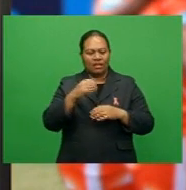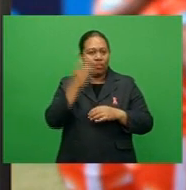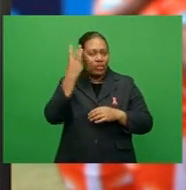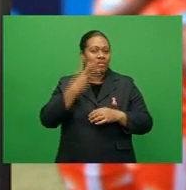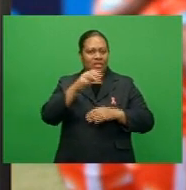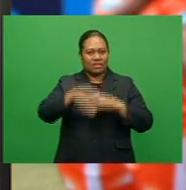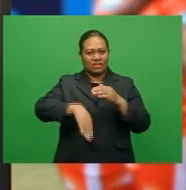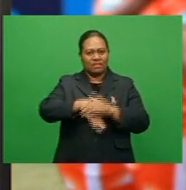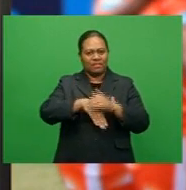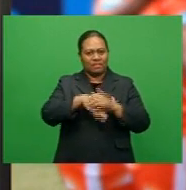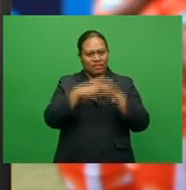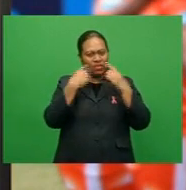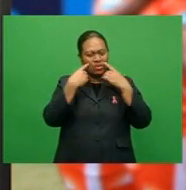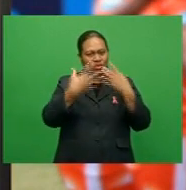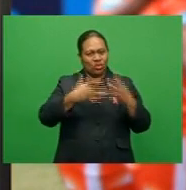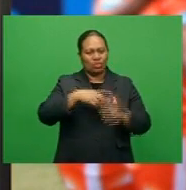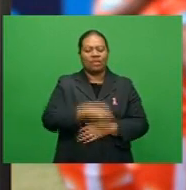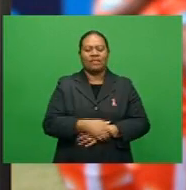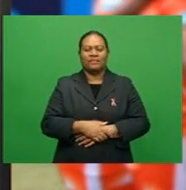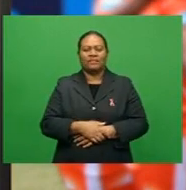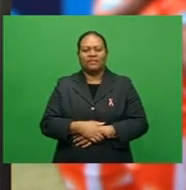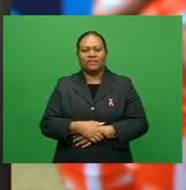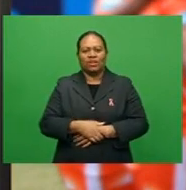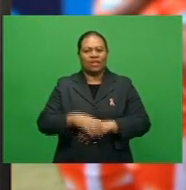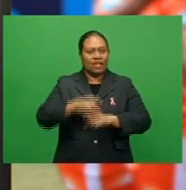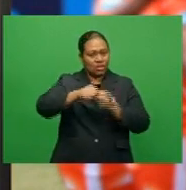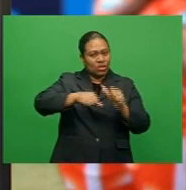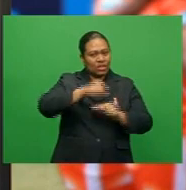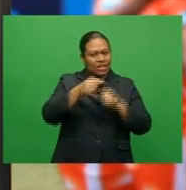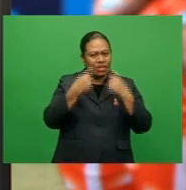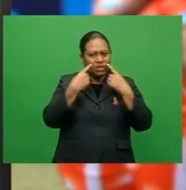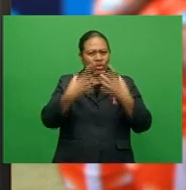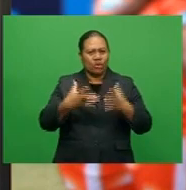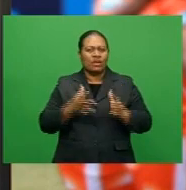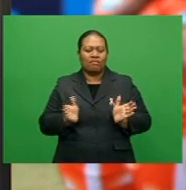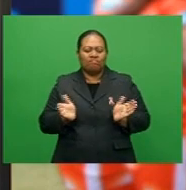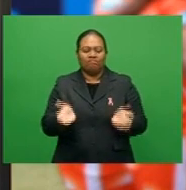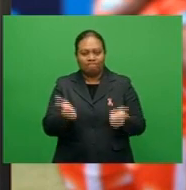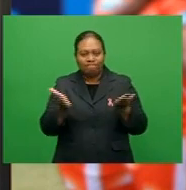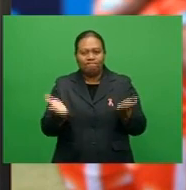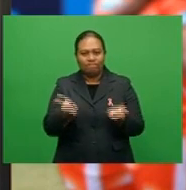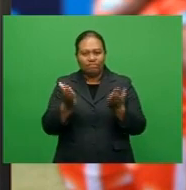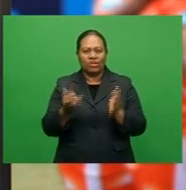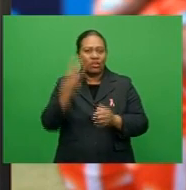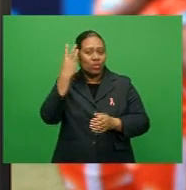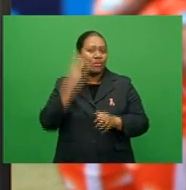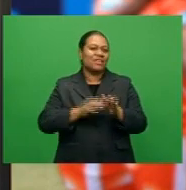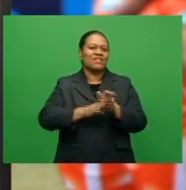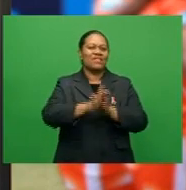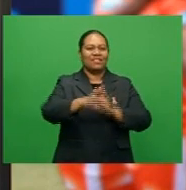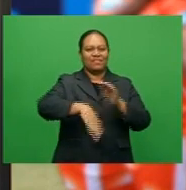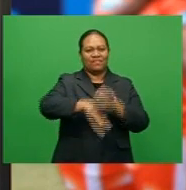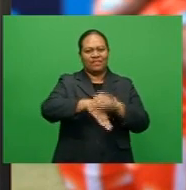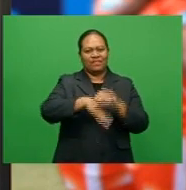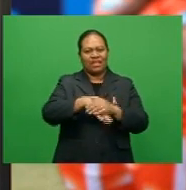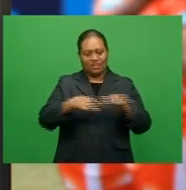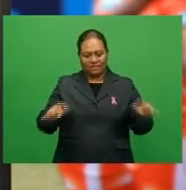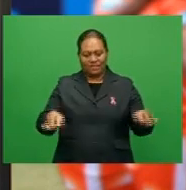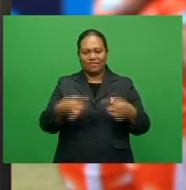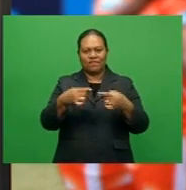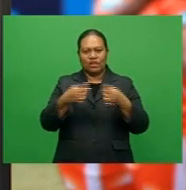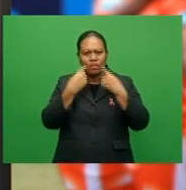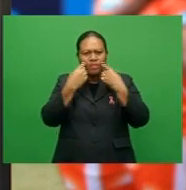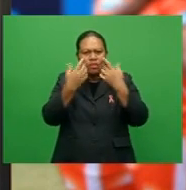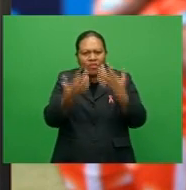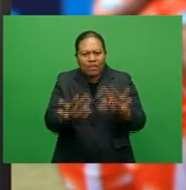positive sign for the Fiji Football Association. The association has been pushing for the development of women's football, and the tournament has provided